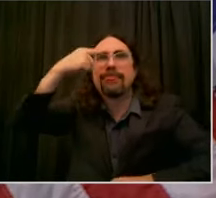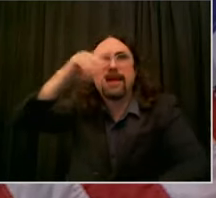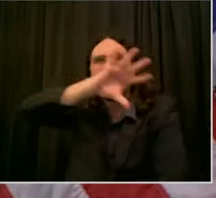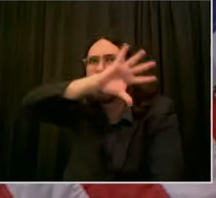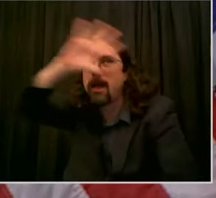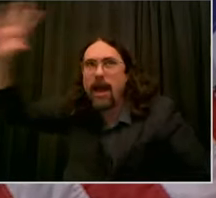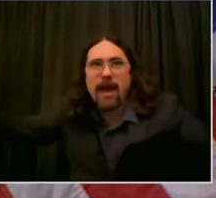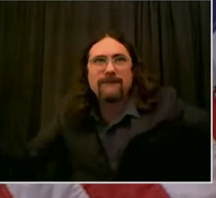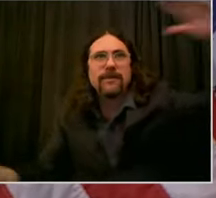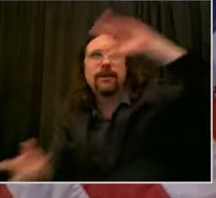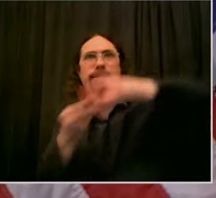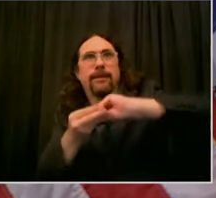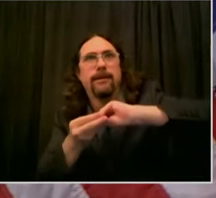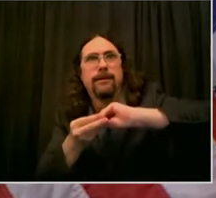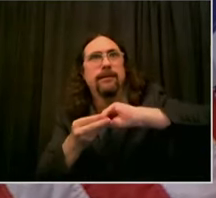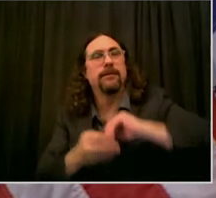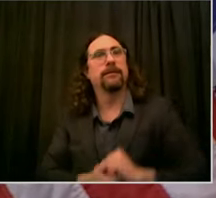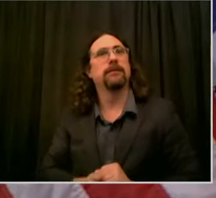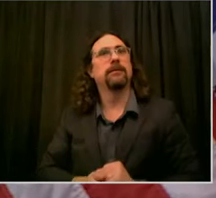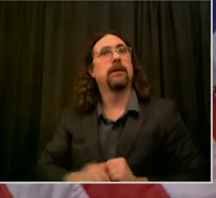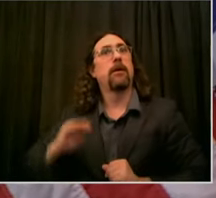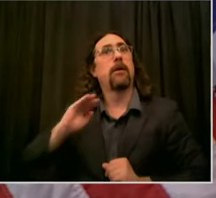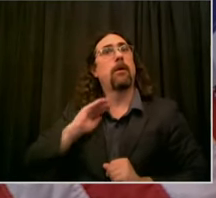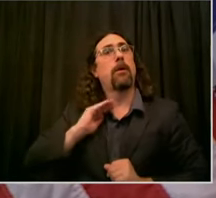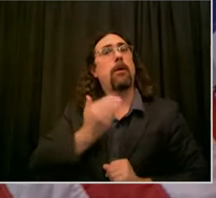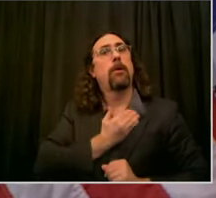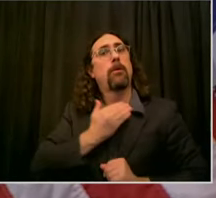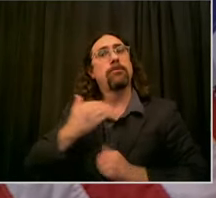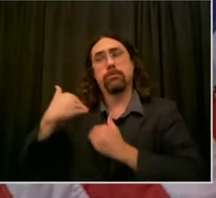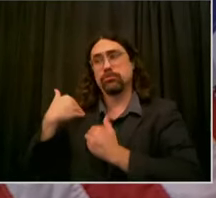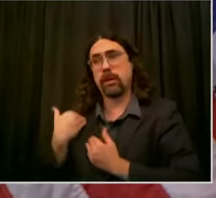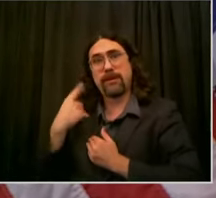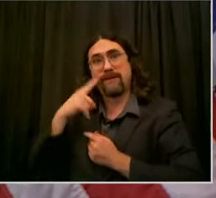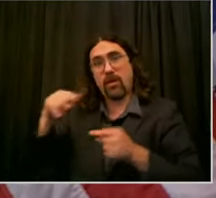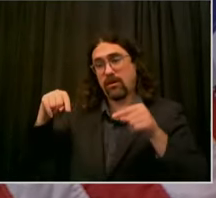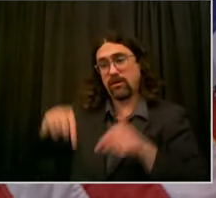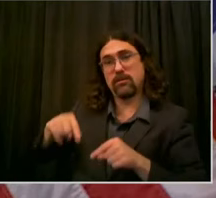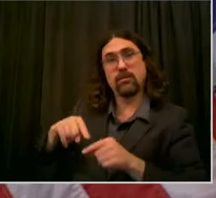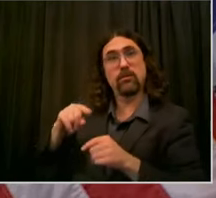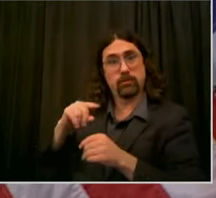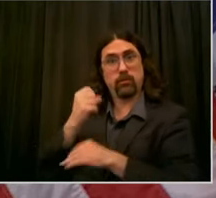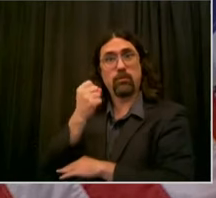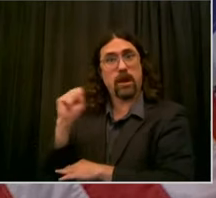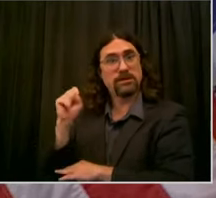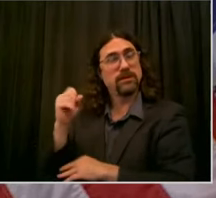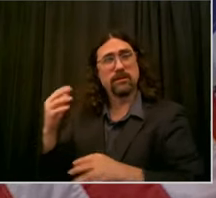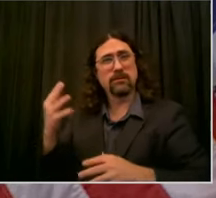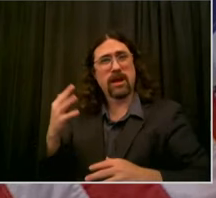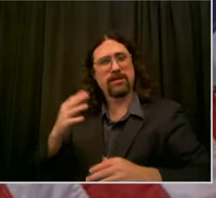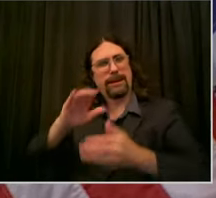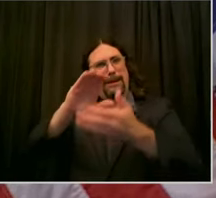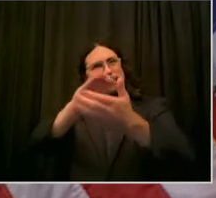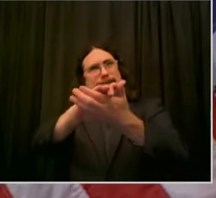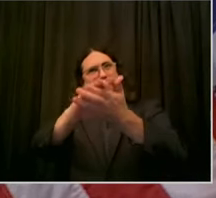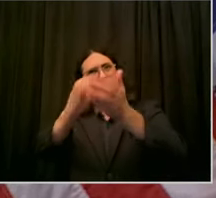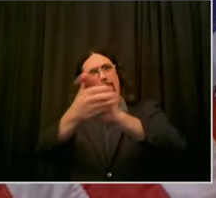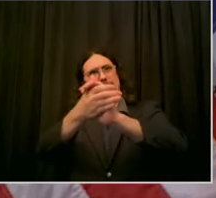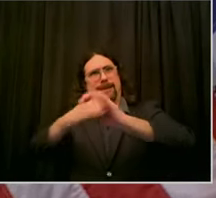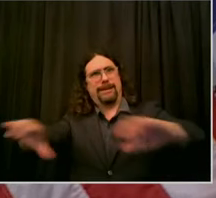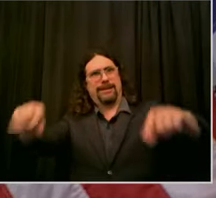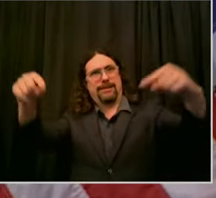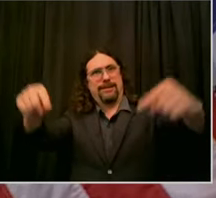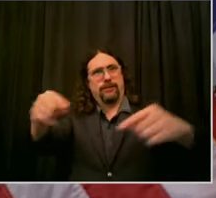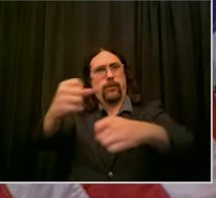there was tensions between police and protesters, there would be peaceful protest honored and respected. Our job was to show people